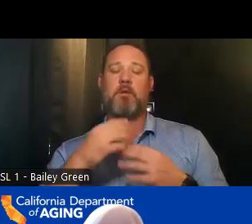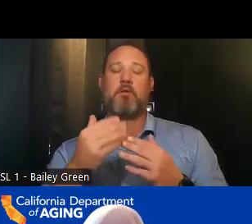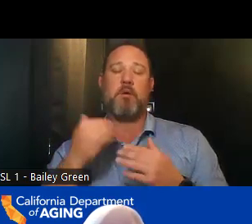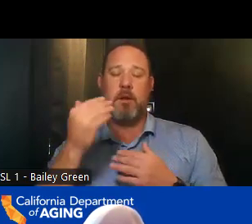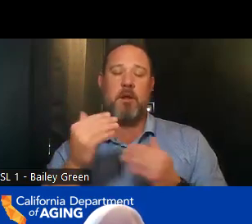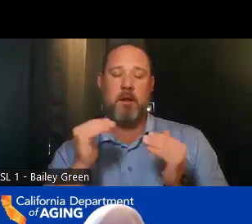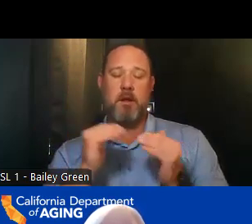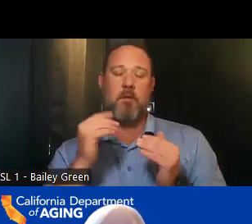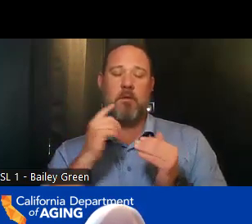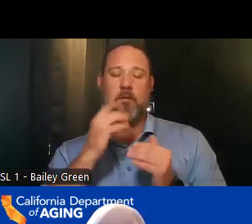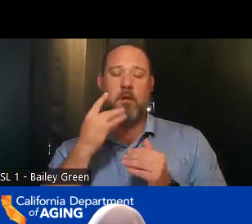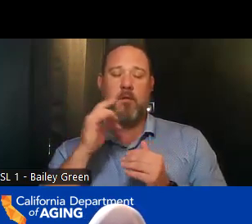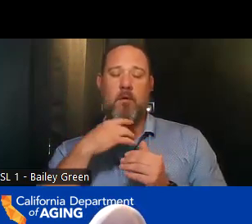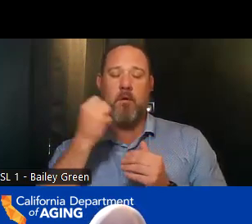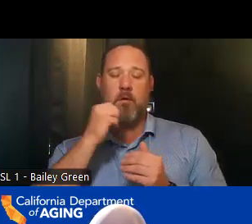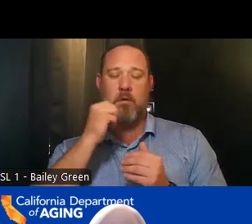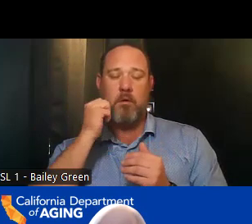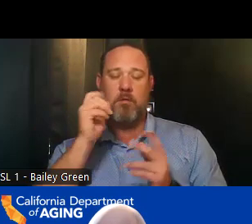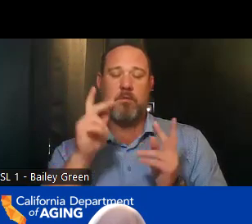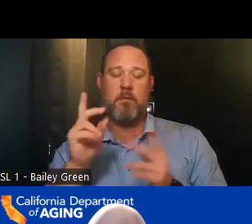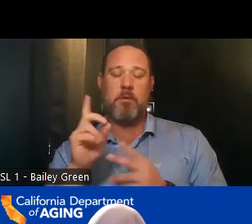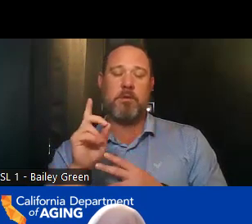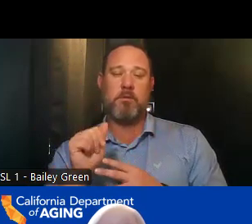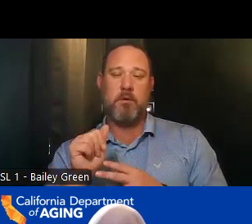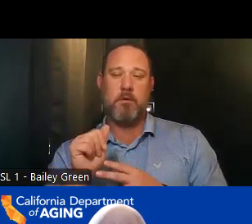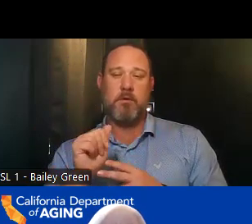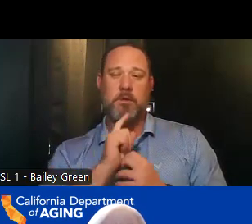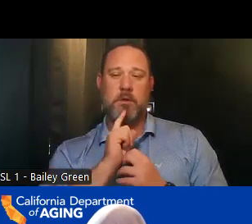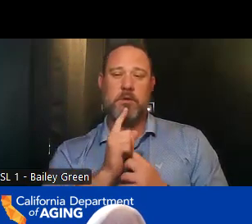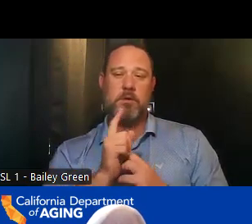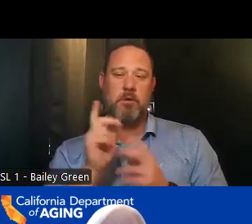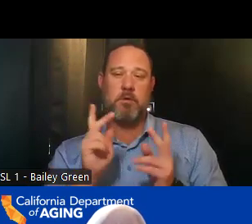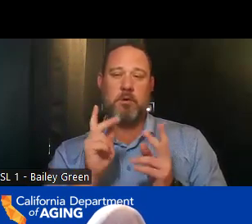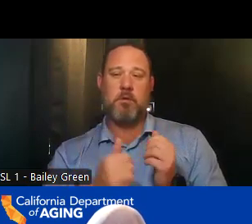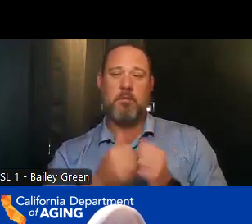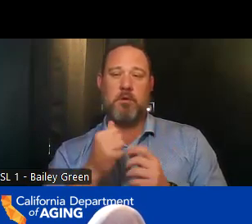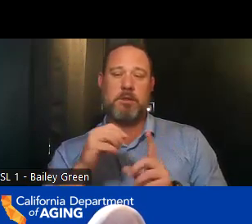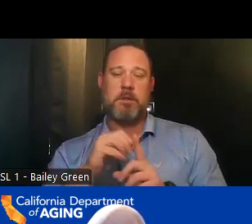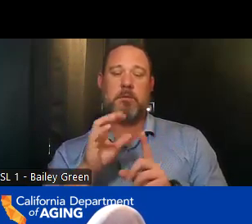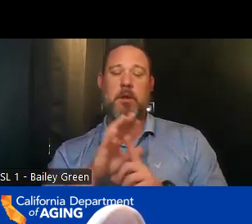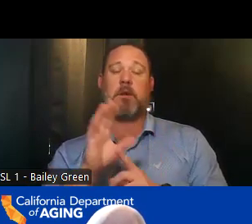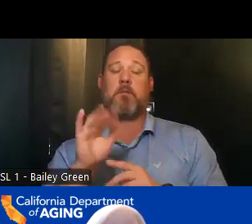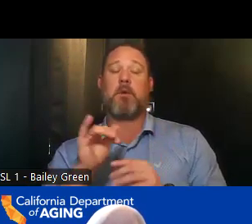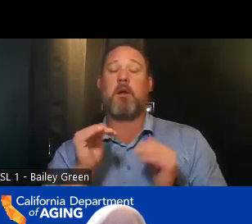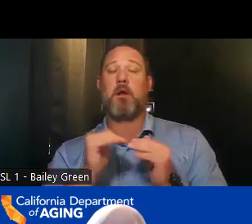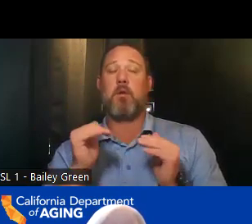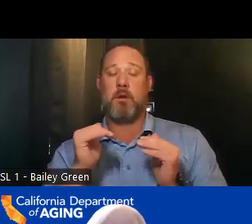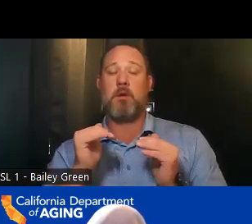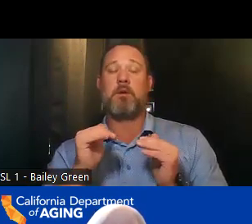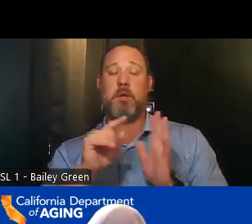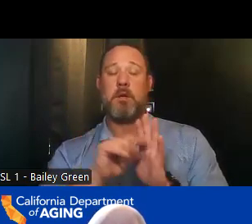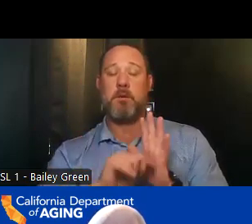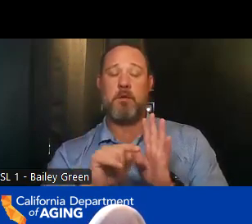health equity for California's older adults and people with disabilities, and to ensure that the people most impacted by inequities and disparities are